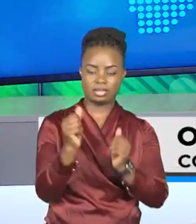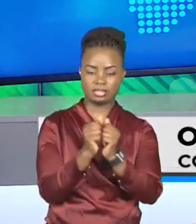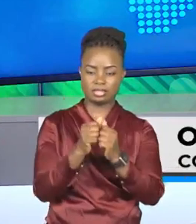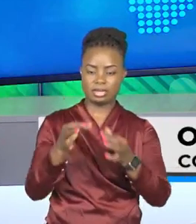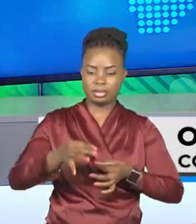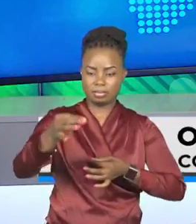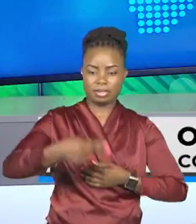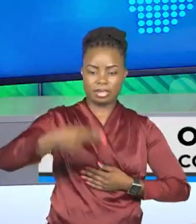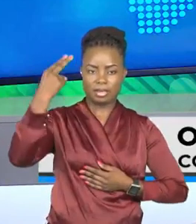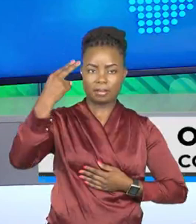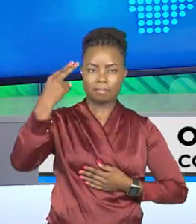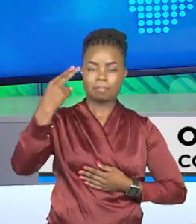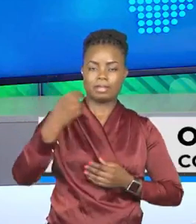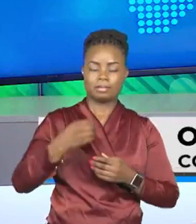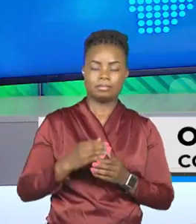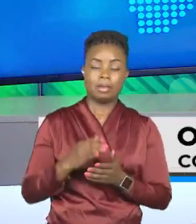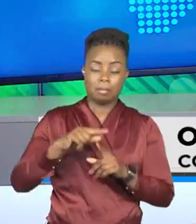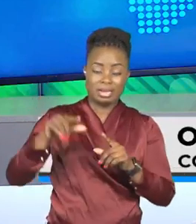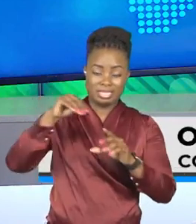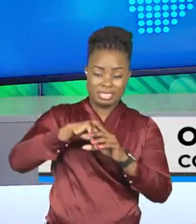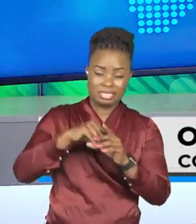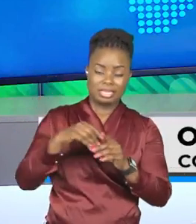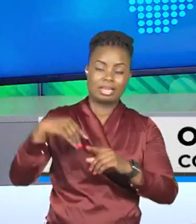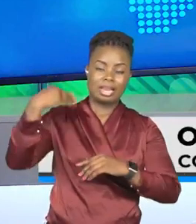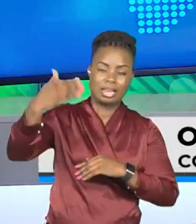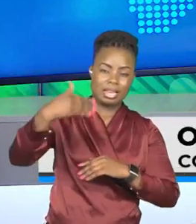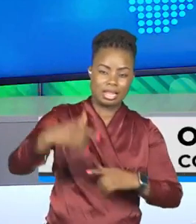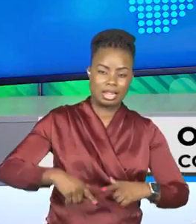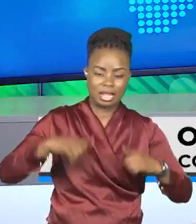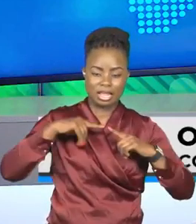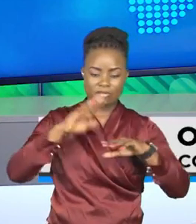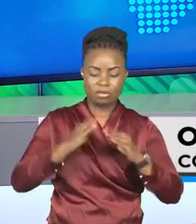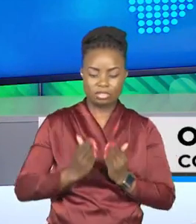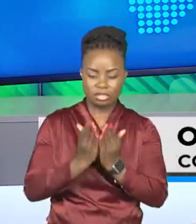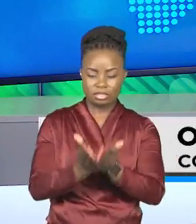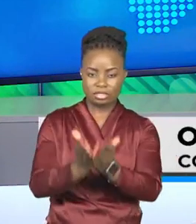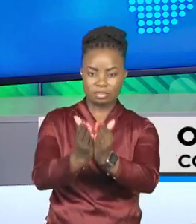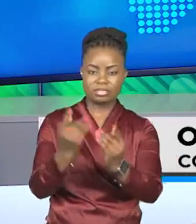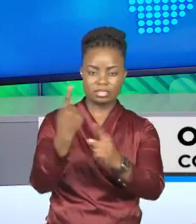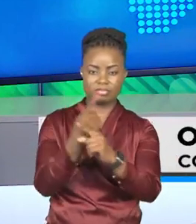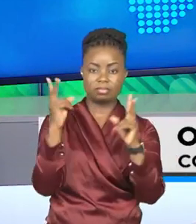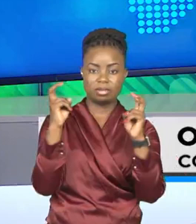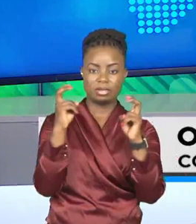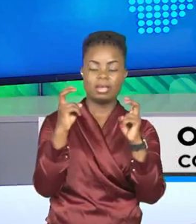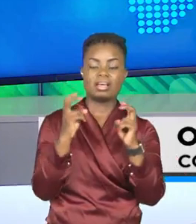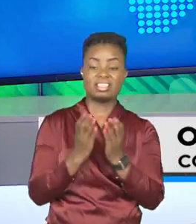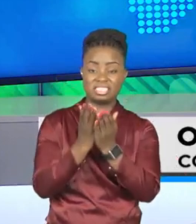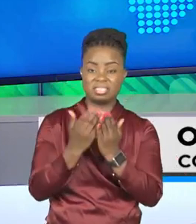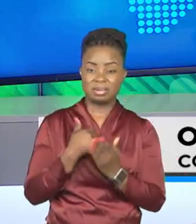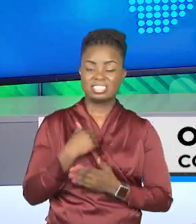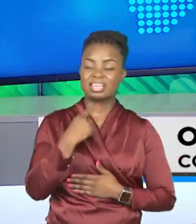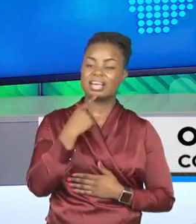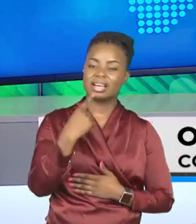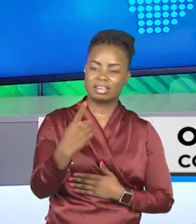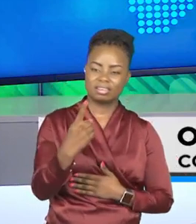flames into the sky. But inside, daily life on the ship is a different matter. With a crew of about 100 sharing narrow